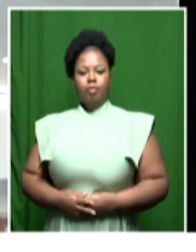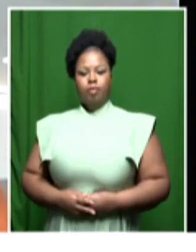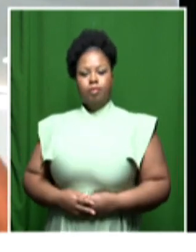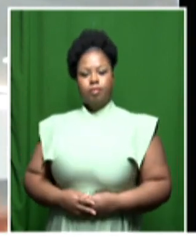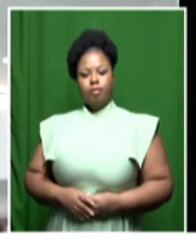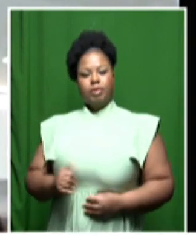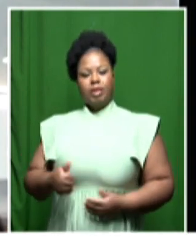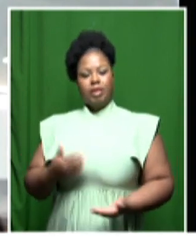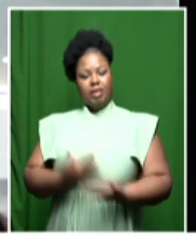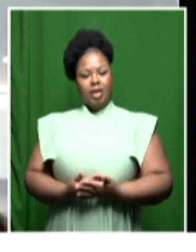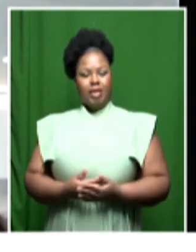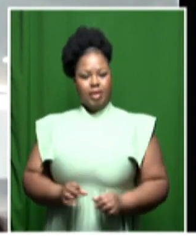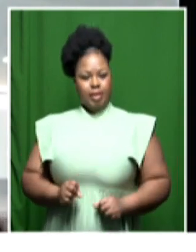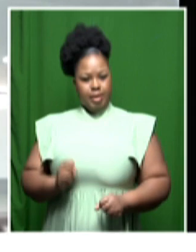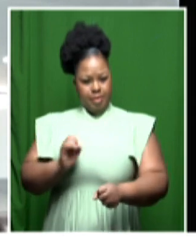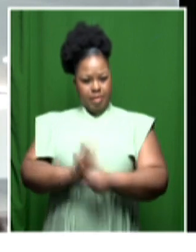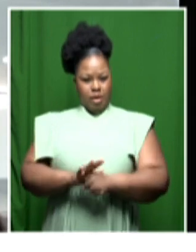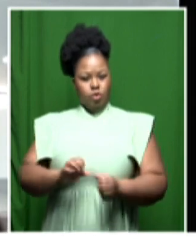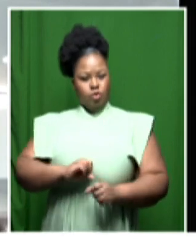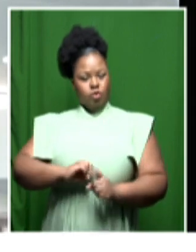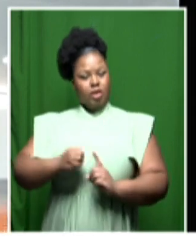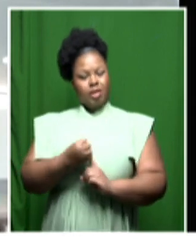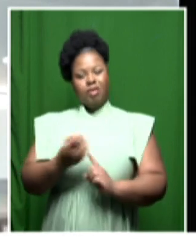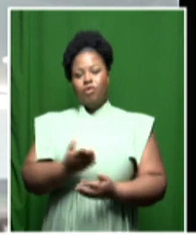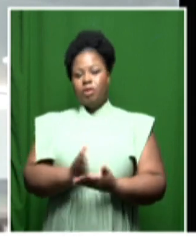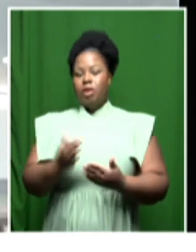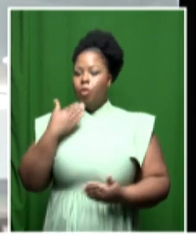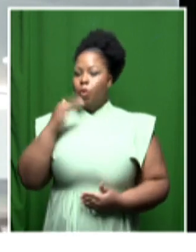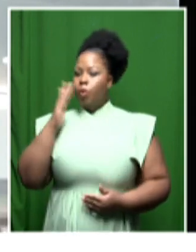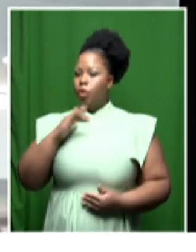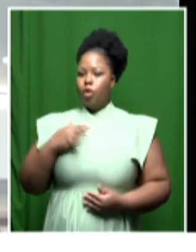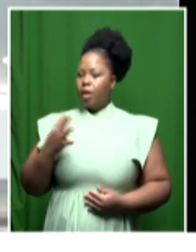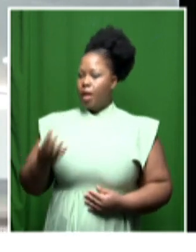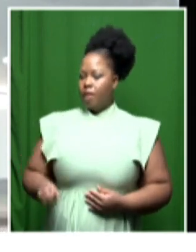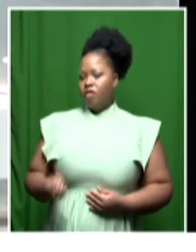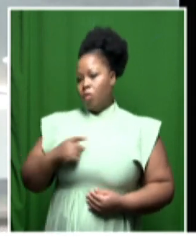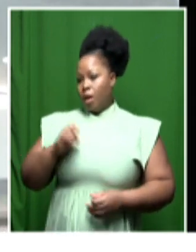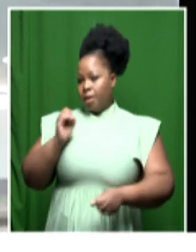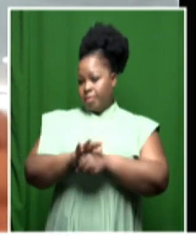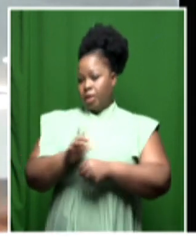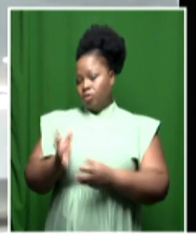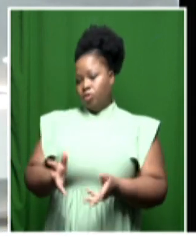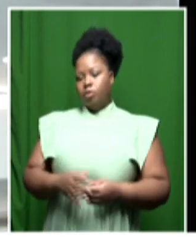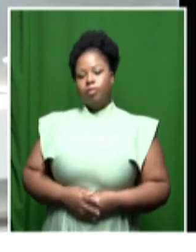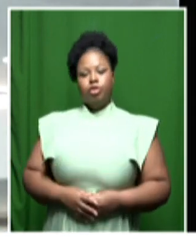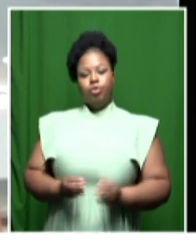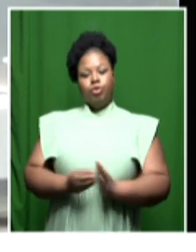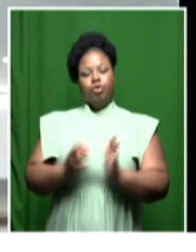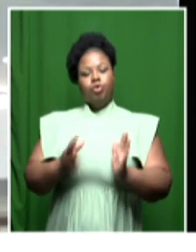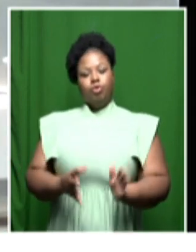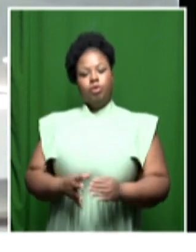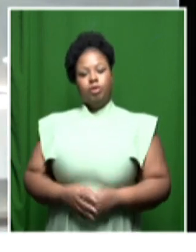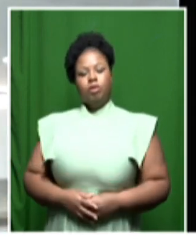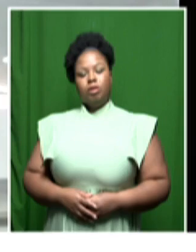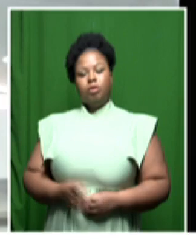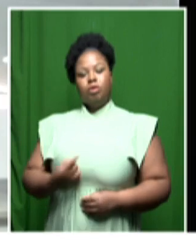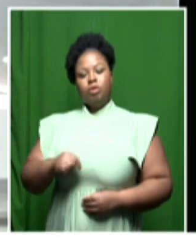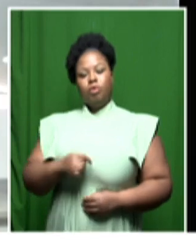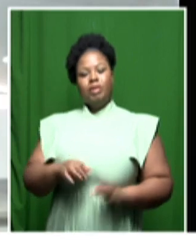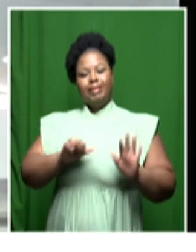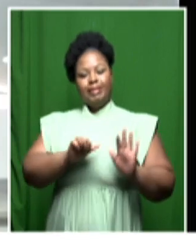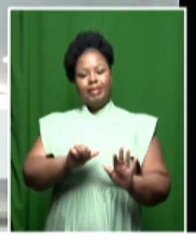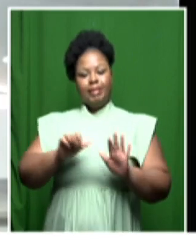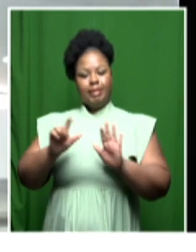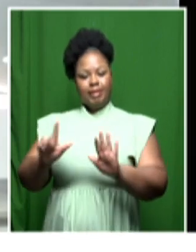has an impact on society, on the have-nots, because that's where this really impacts. So we're looking for twofold: